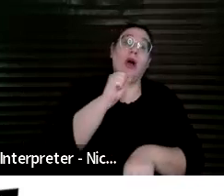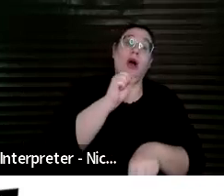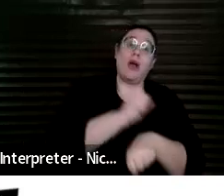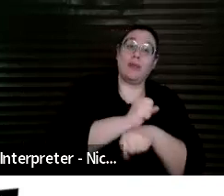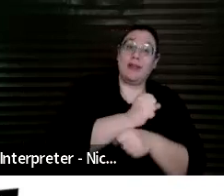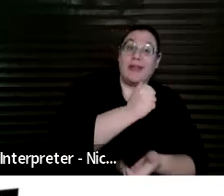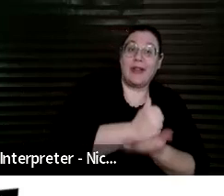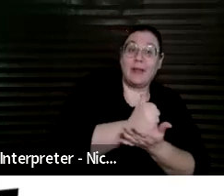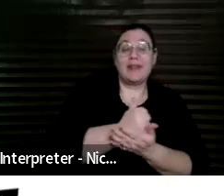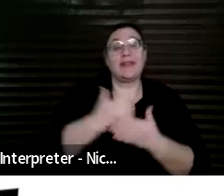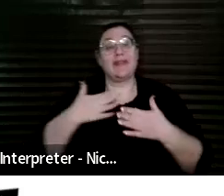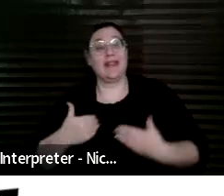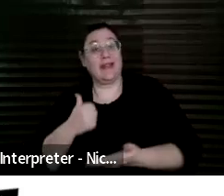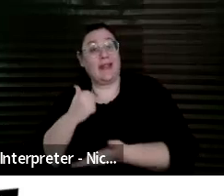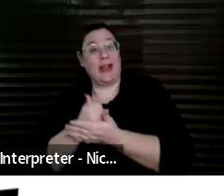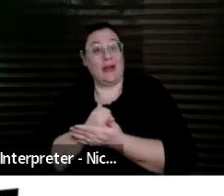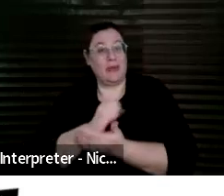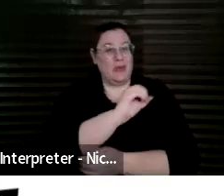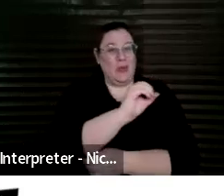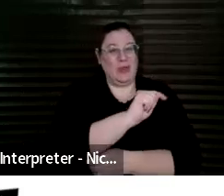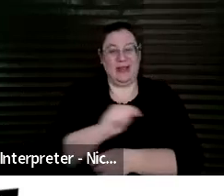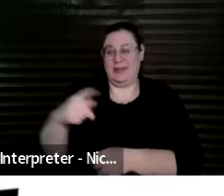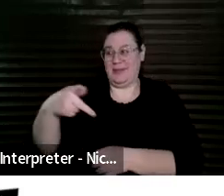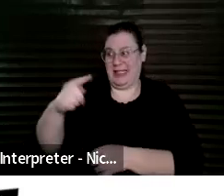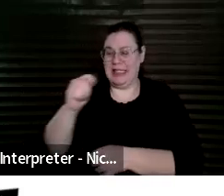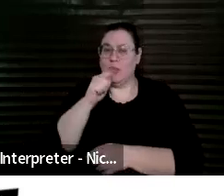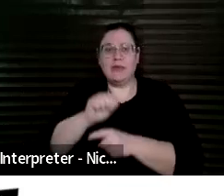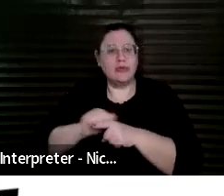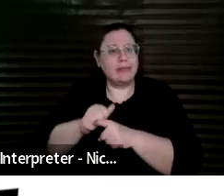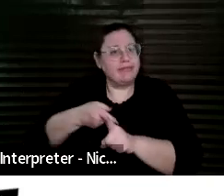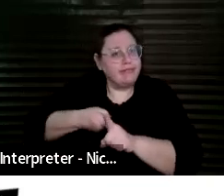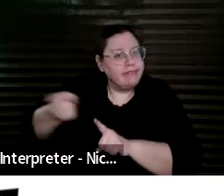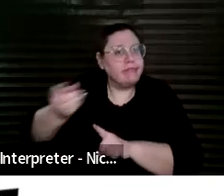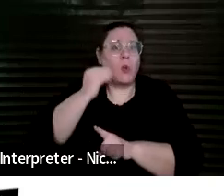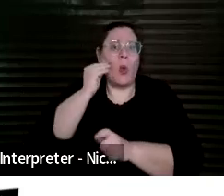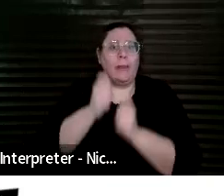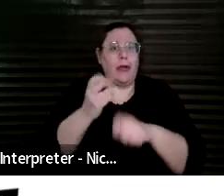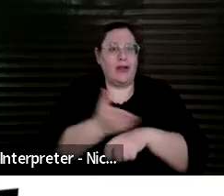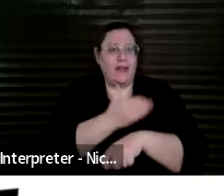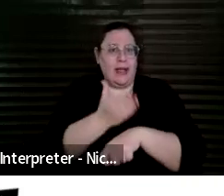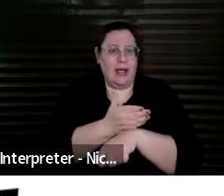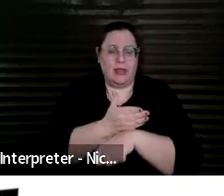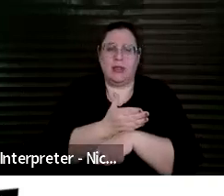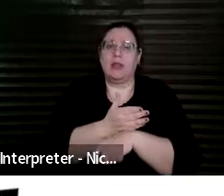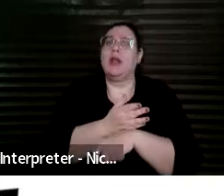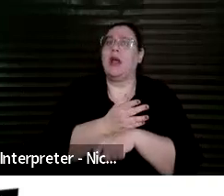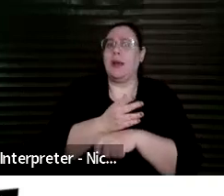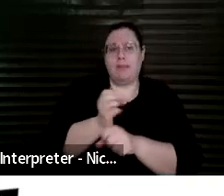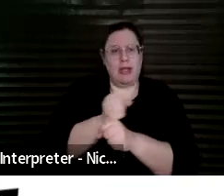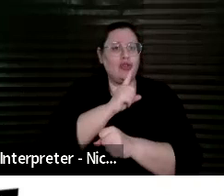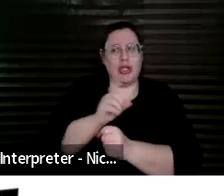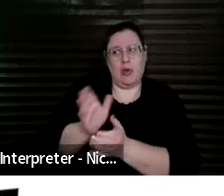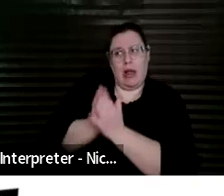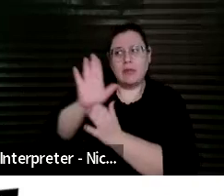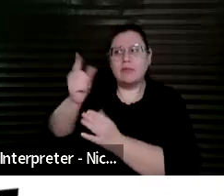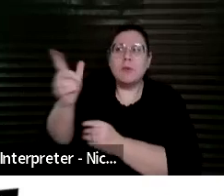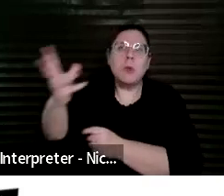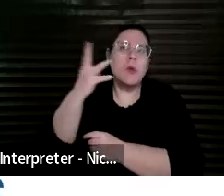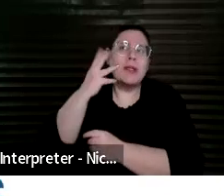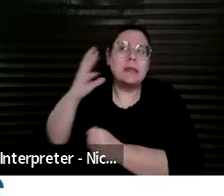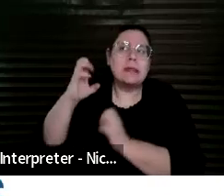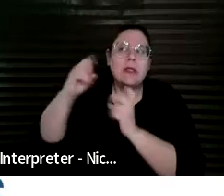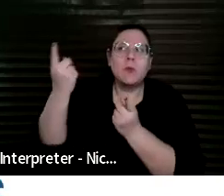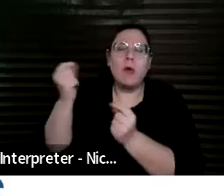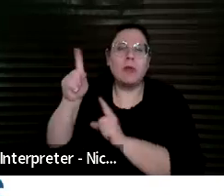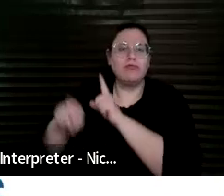modifications. Be sure to ask about their experience and education. Another helpful resource is the